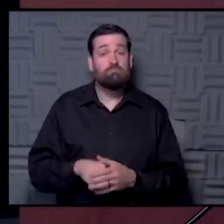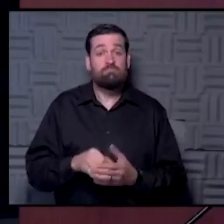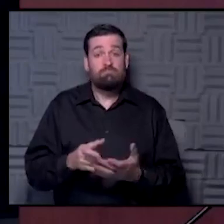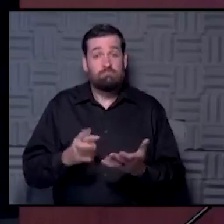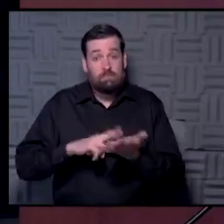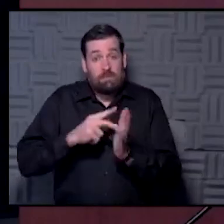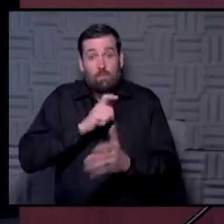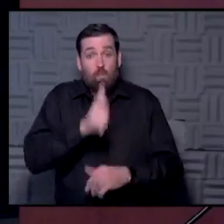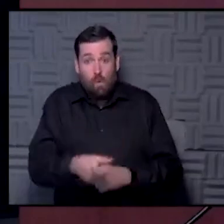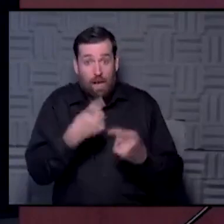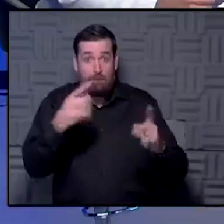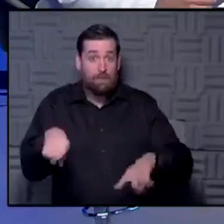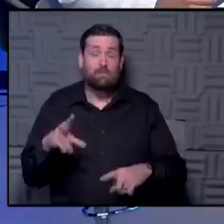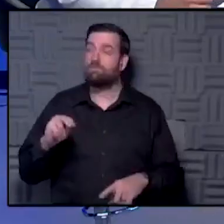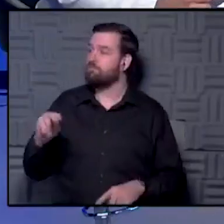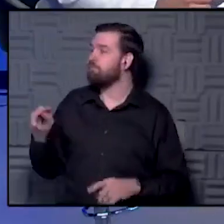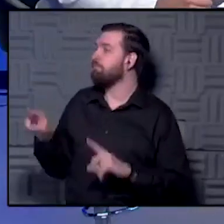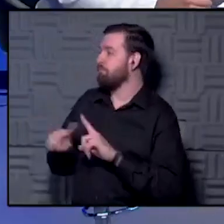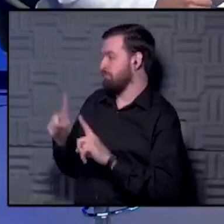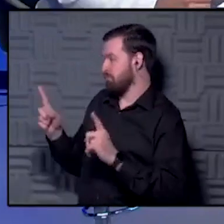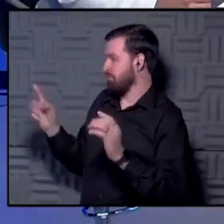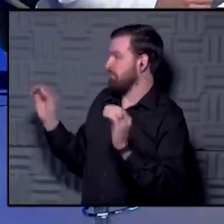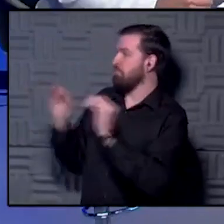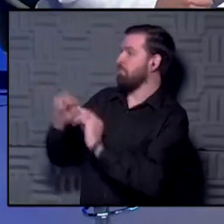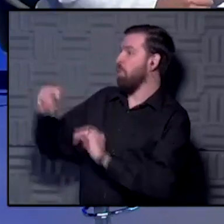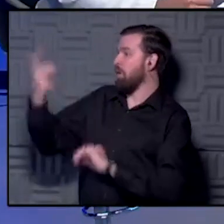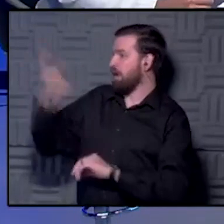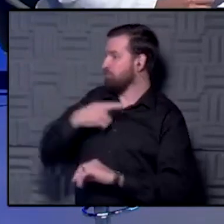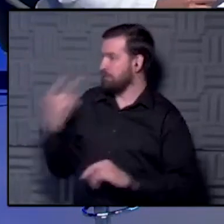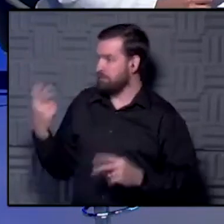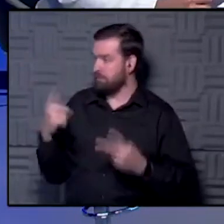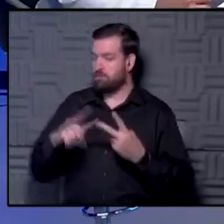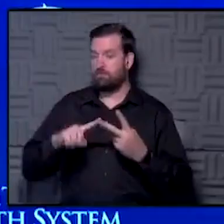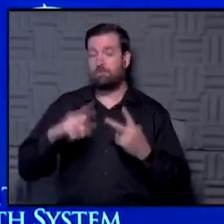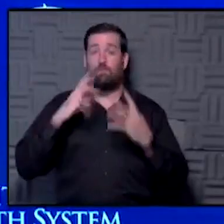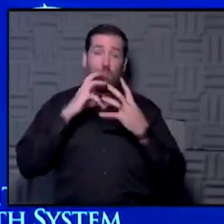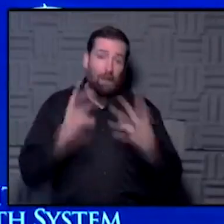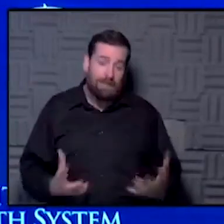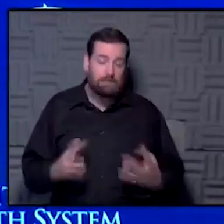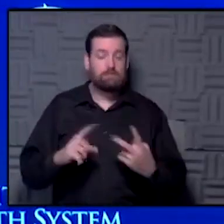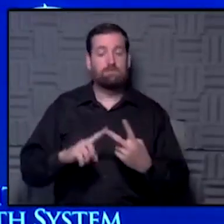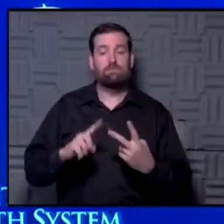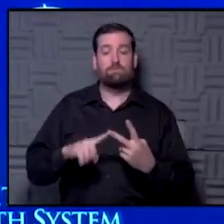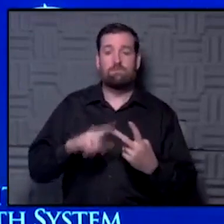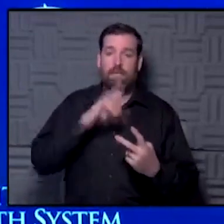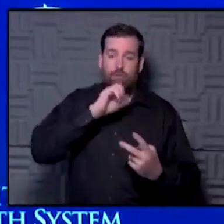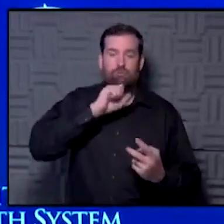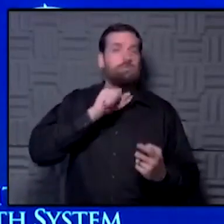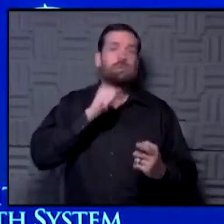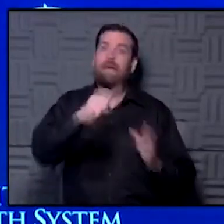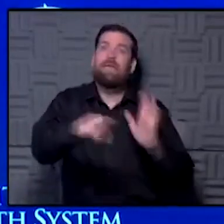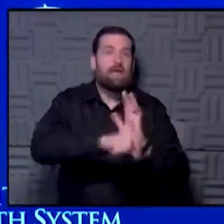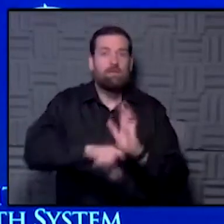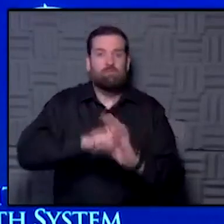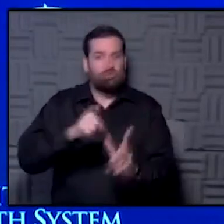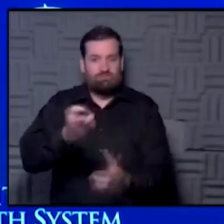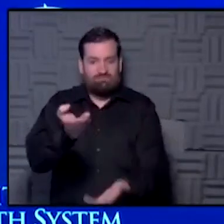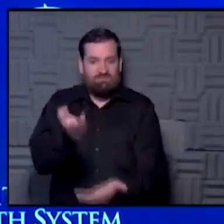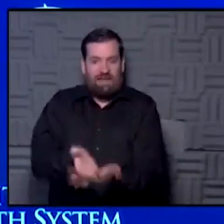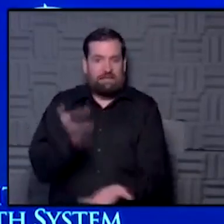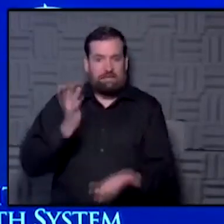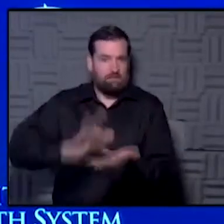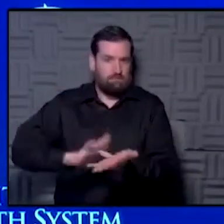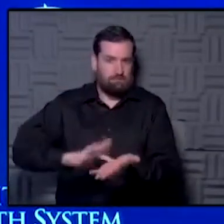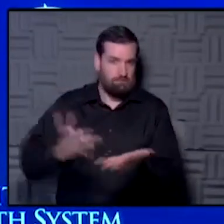guarantee either. So. Yeah. But he is at higher risk because of his weight and because of his age. Those are just medical facts. We're not trying to be negative about him at all. I'm just trying to